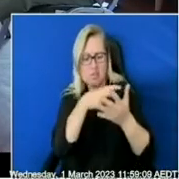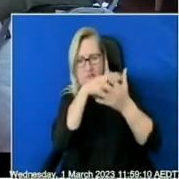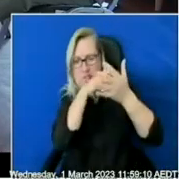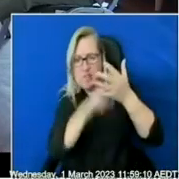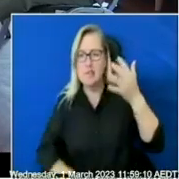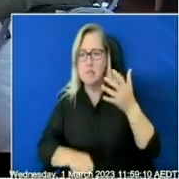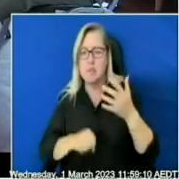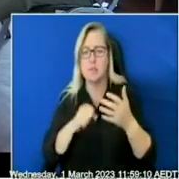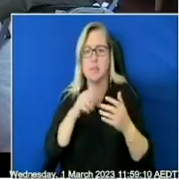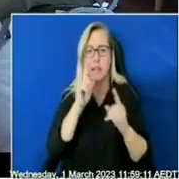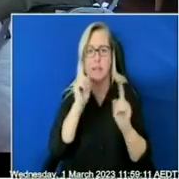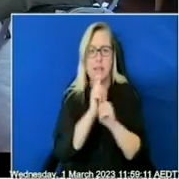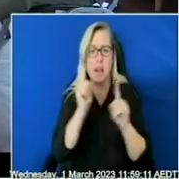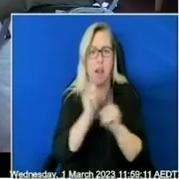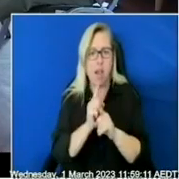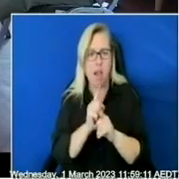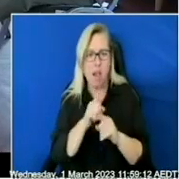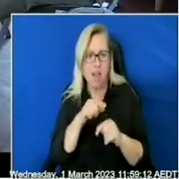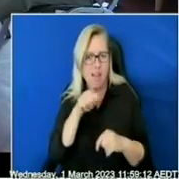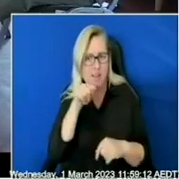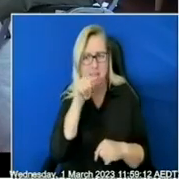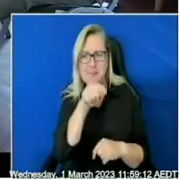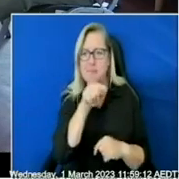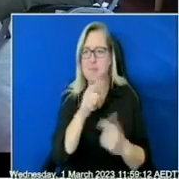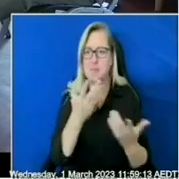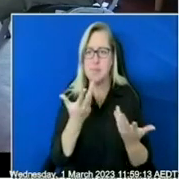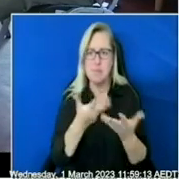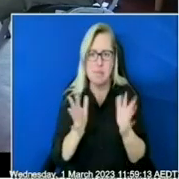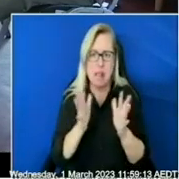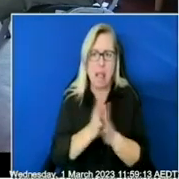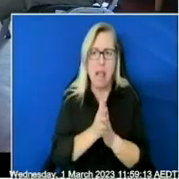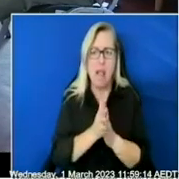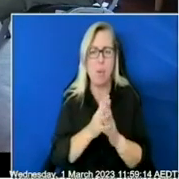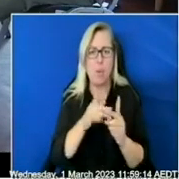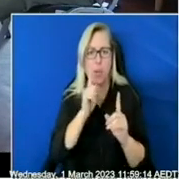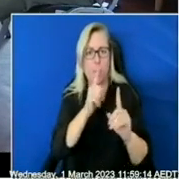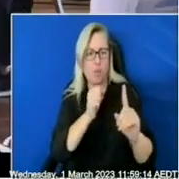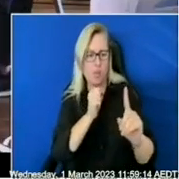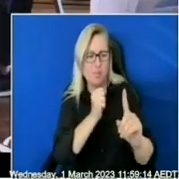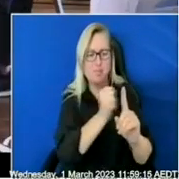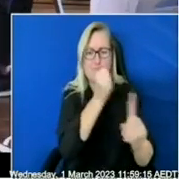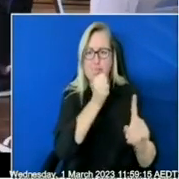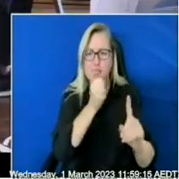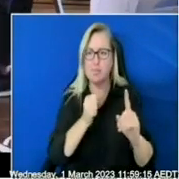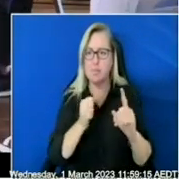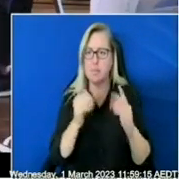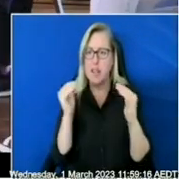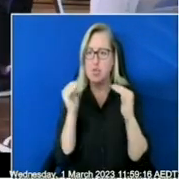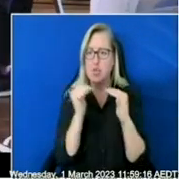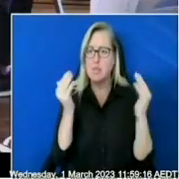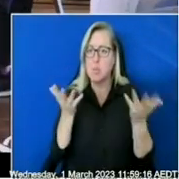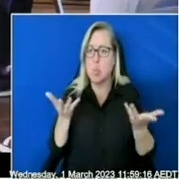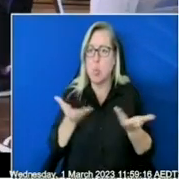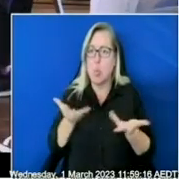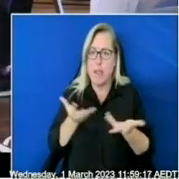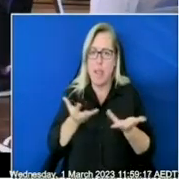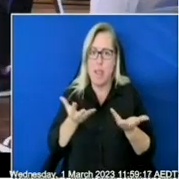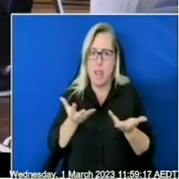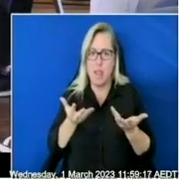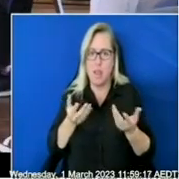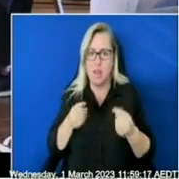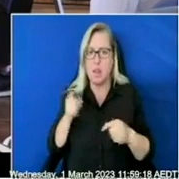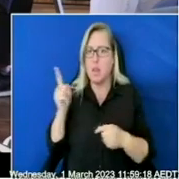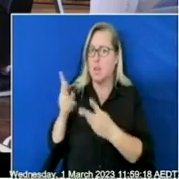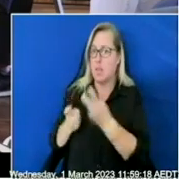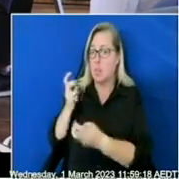do you compensate for that? Or how do you get justice for that? Yes. The problem with the system is everything takes so long